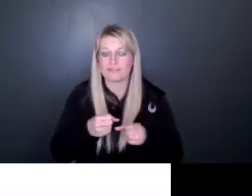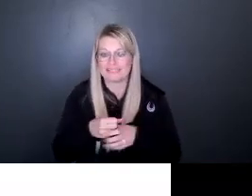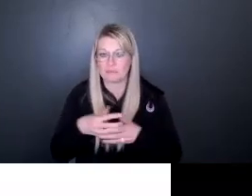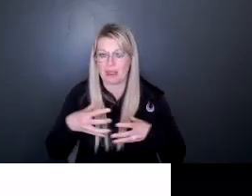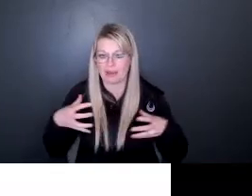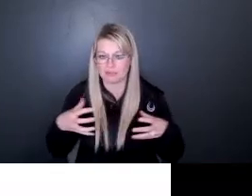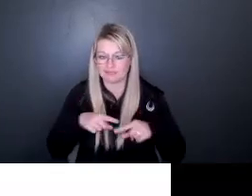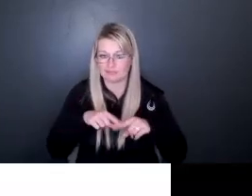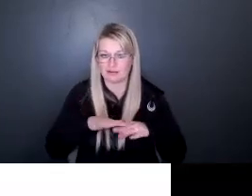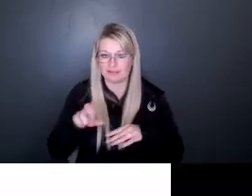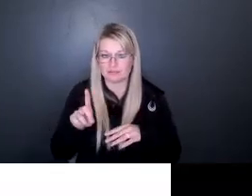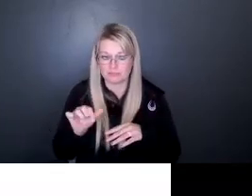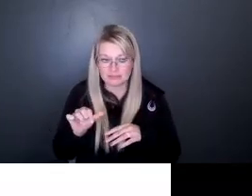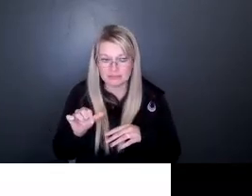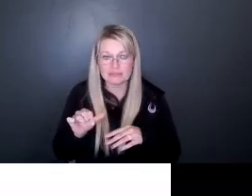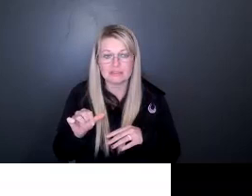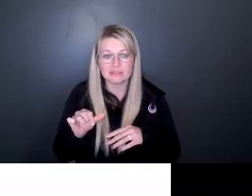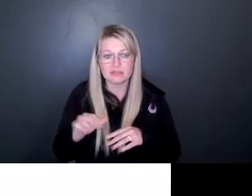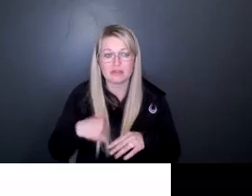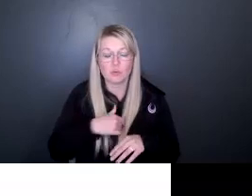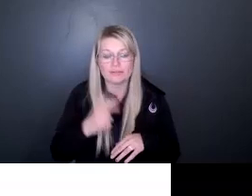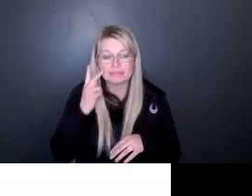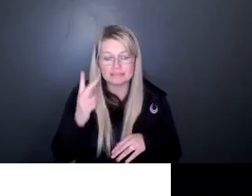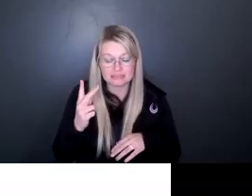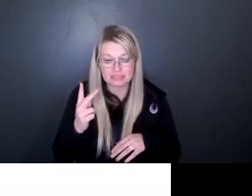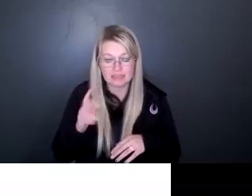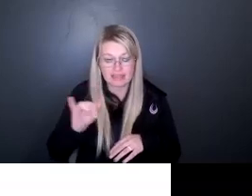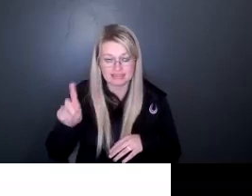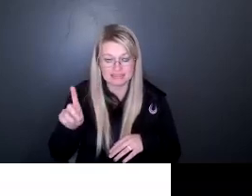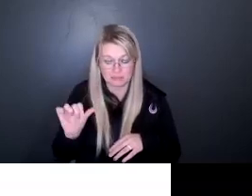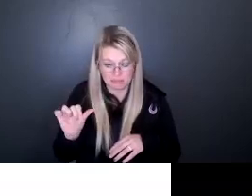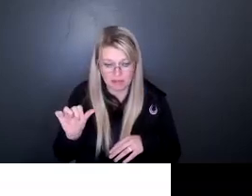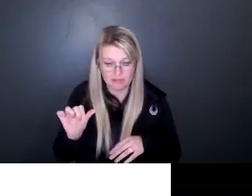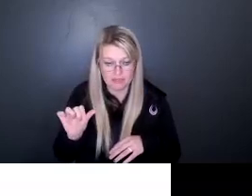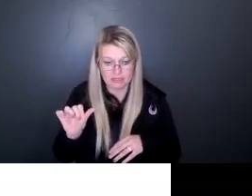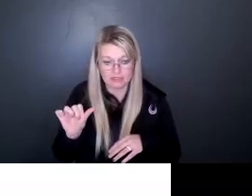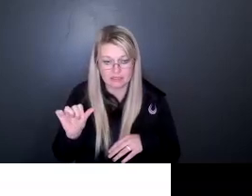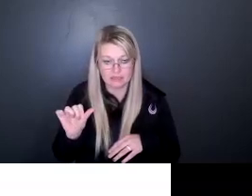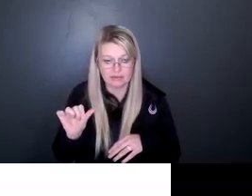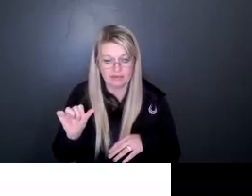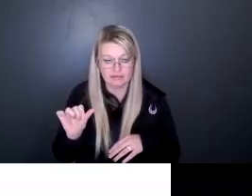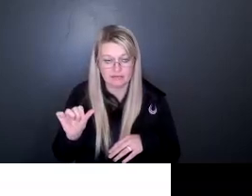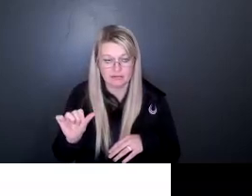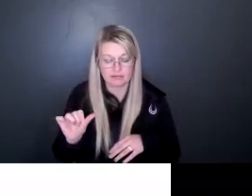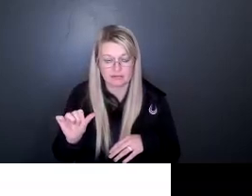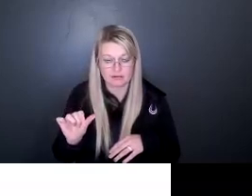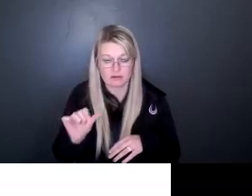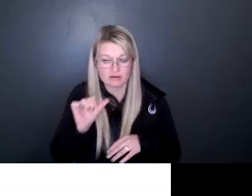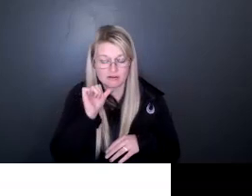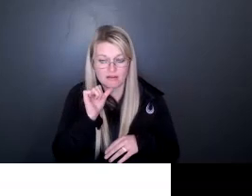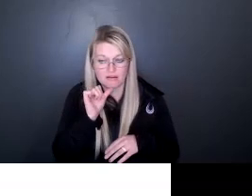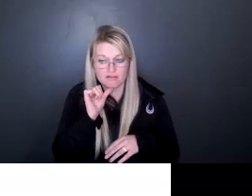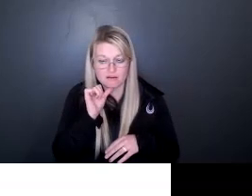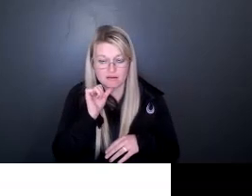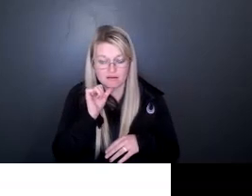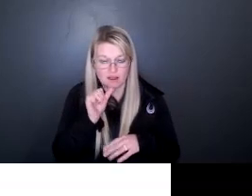of disability-related content. We've seen that disability does not figure quite